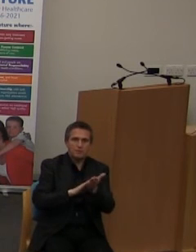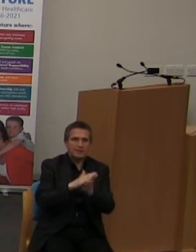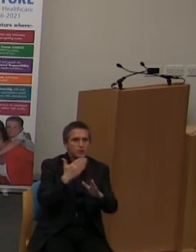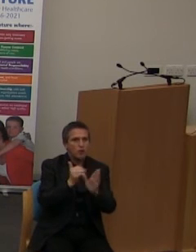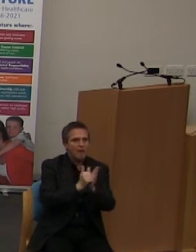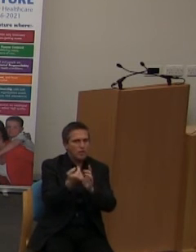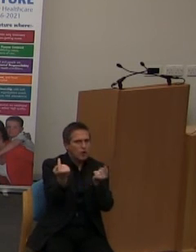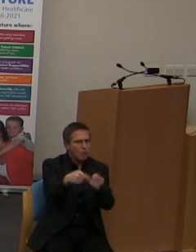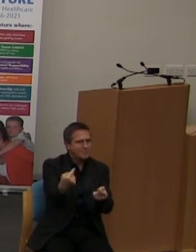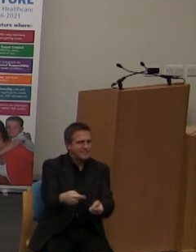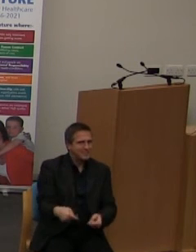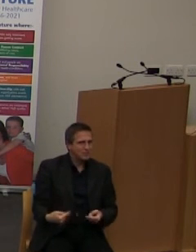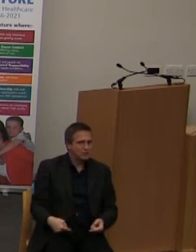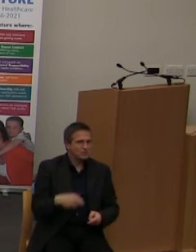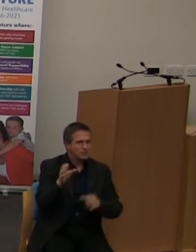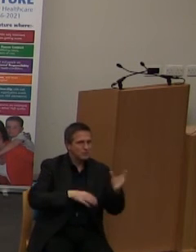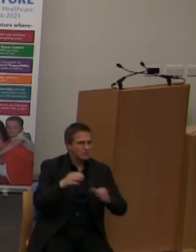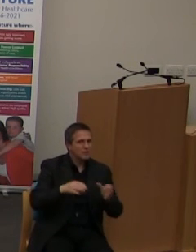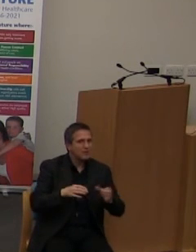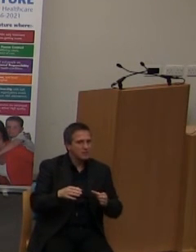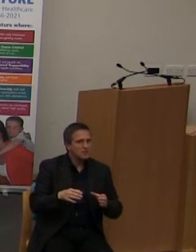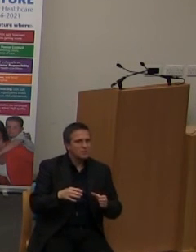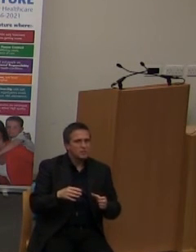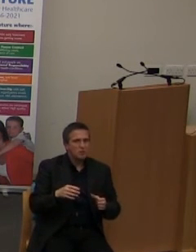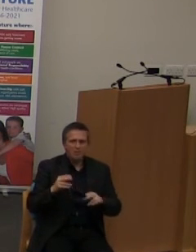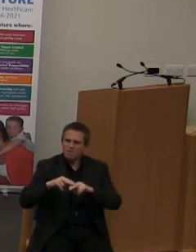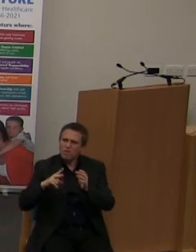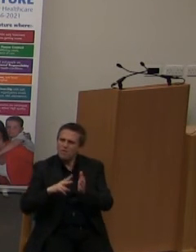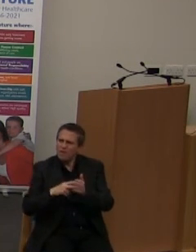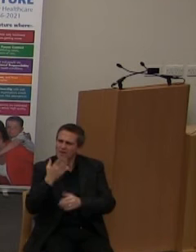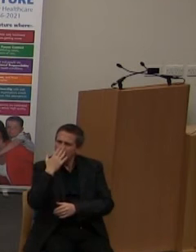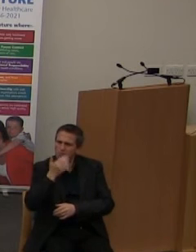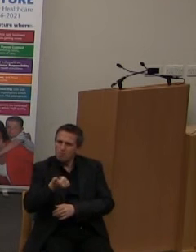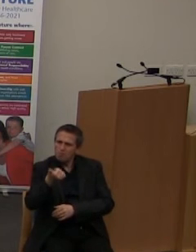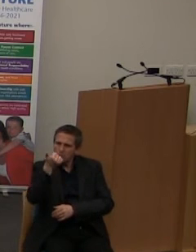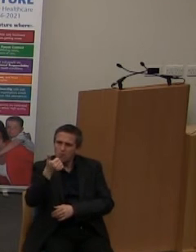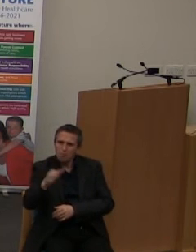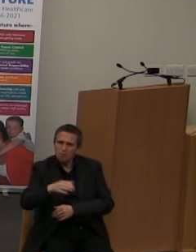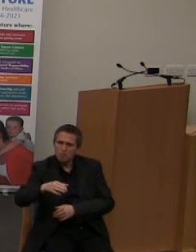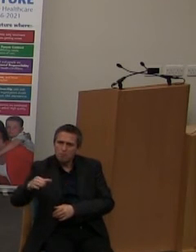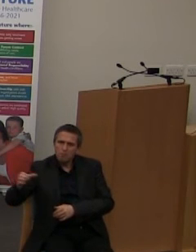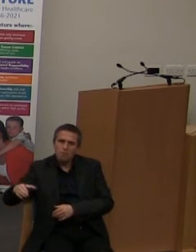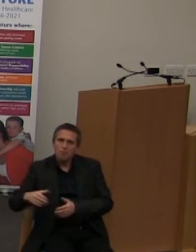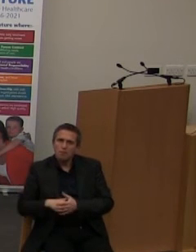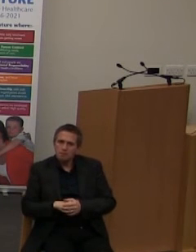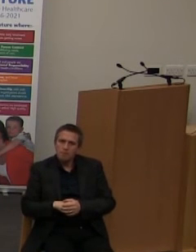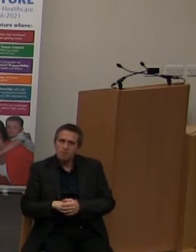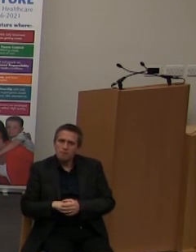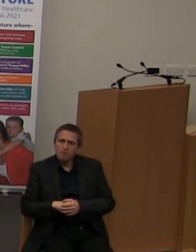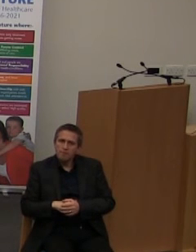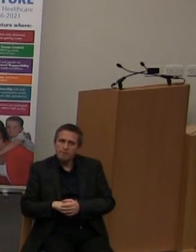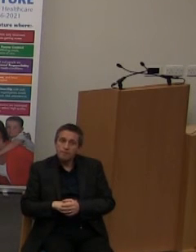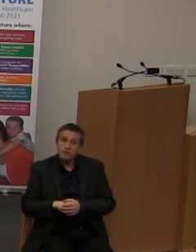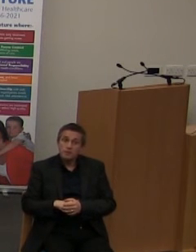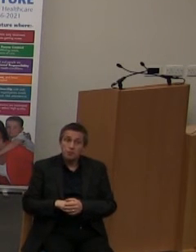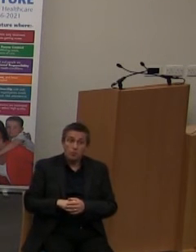to face between attracting people to choose their board to work. So both boards have got their